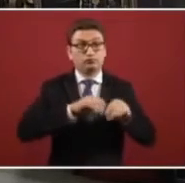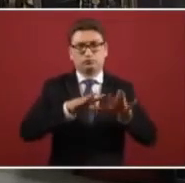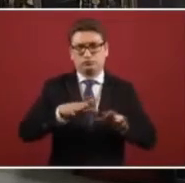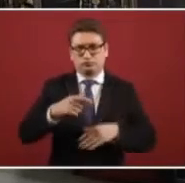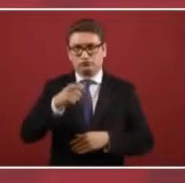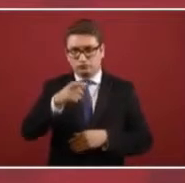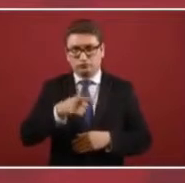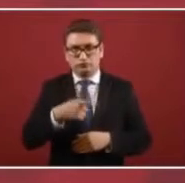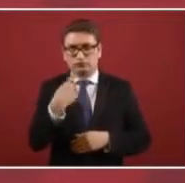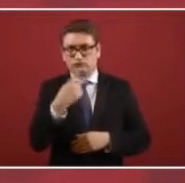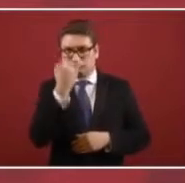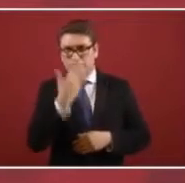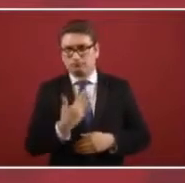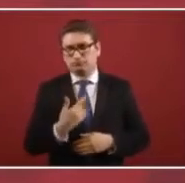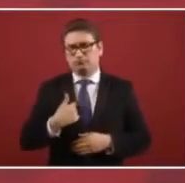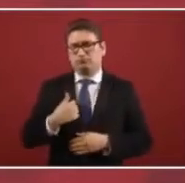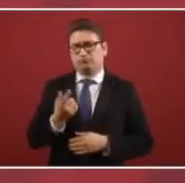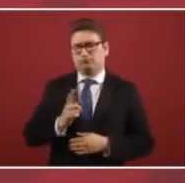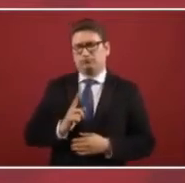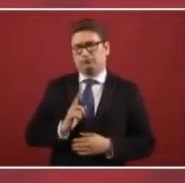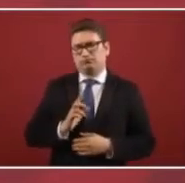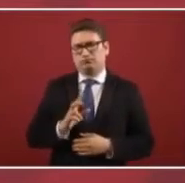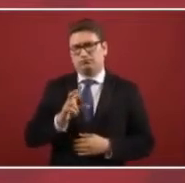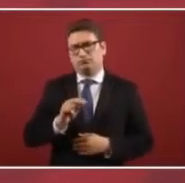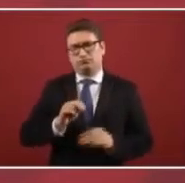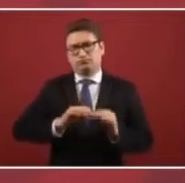So is it true that you've made